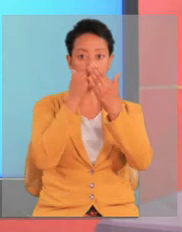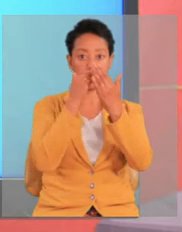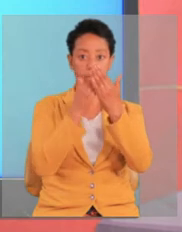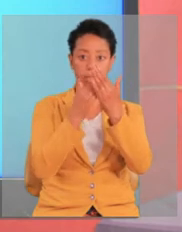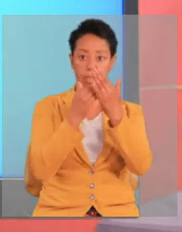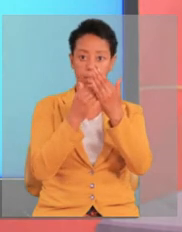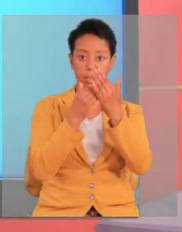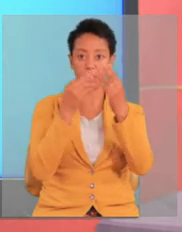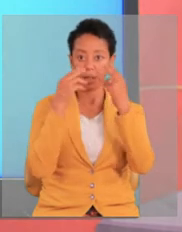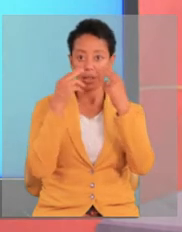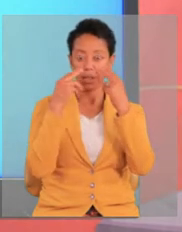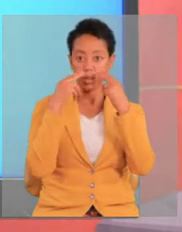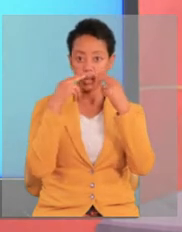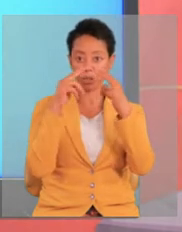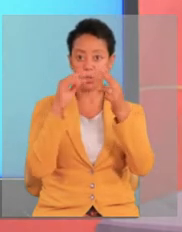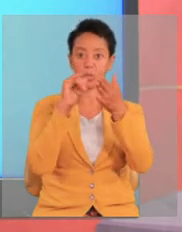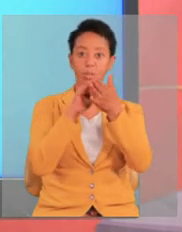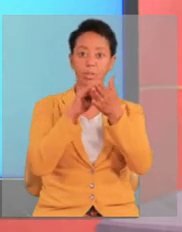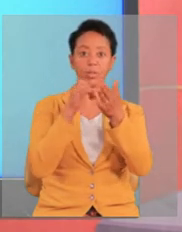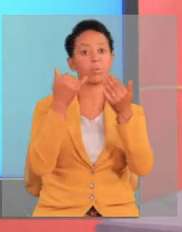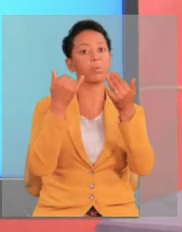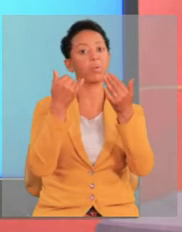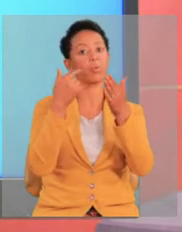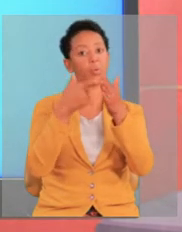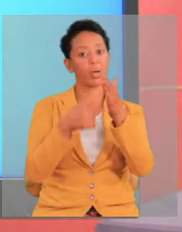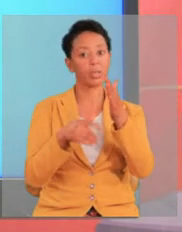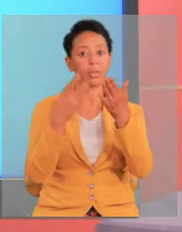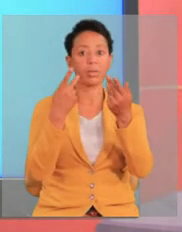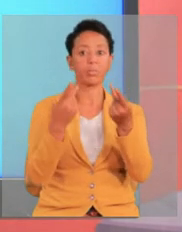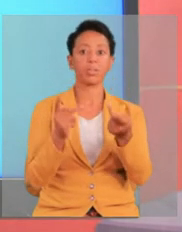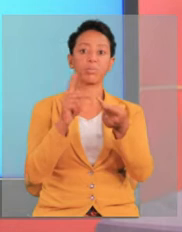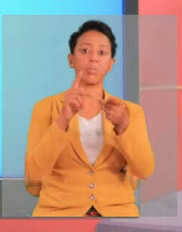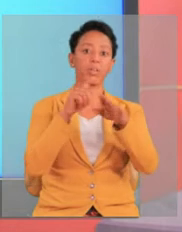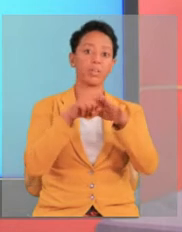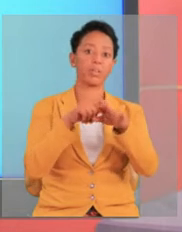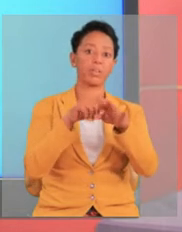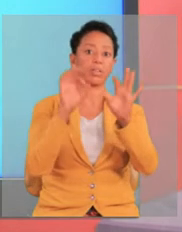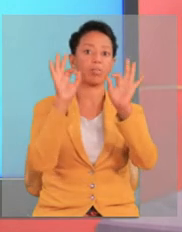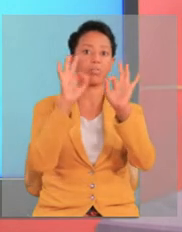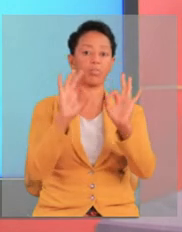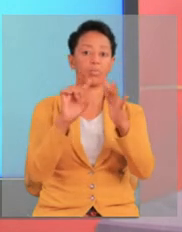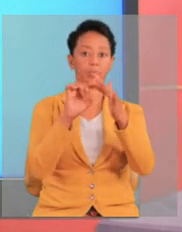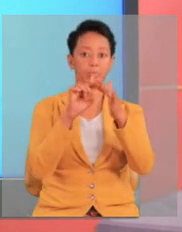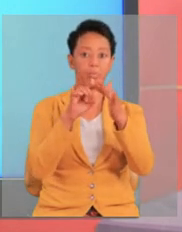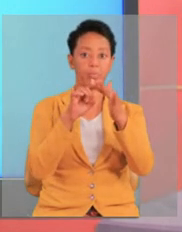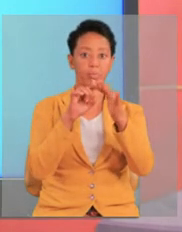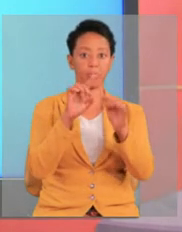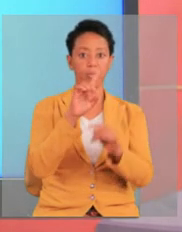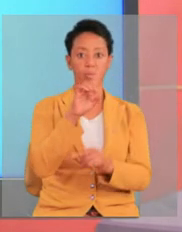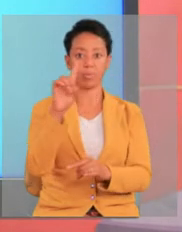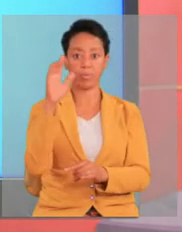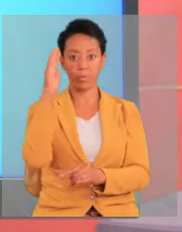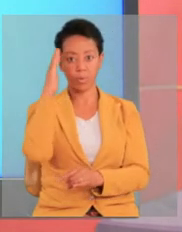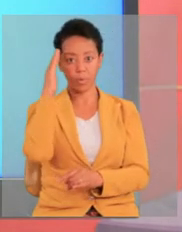that what present perfect tense looks like. Let's start from the form. Everybody knows what the form means